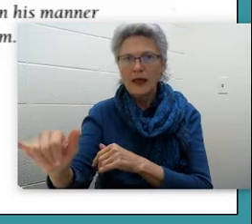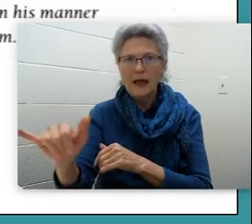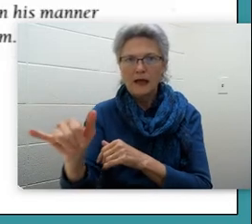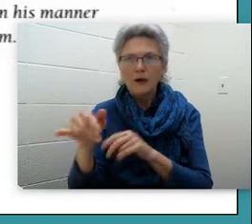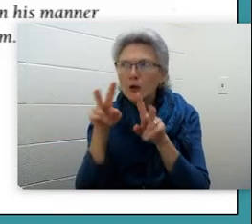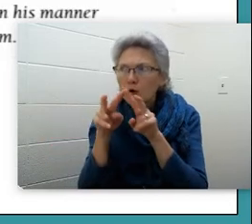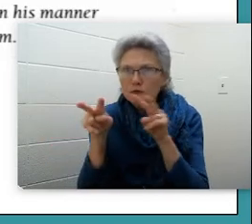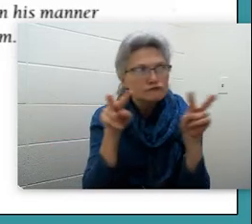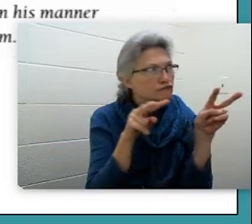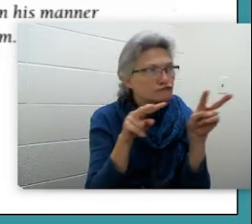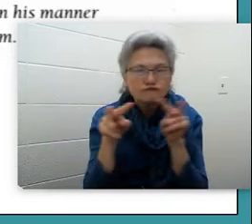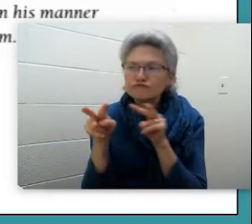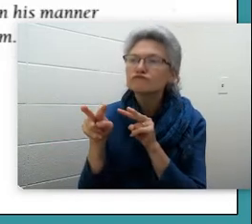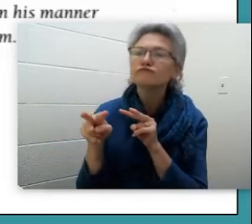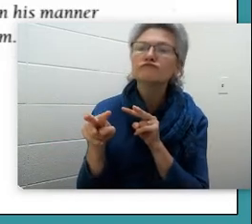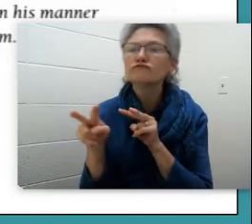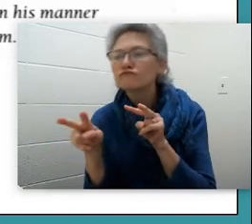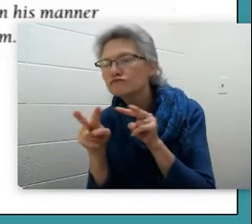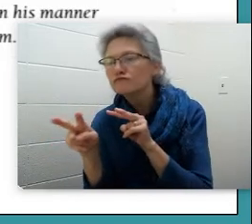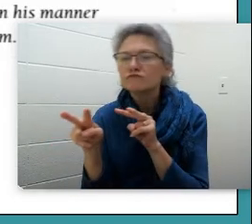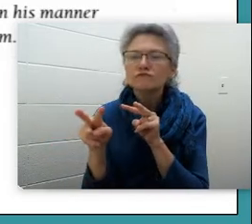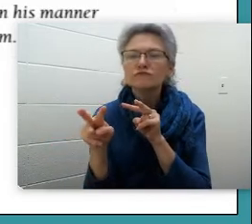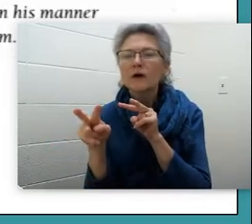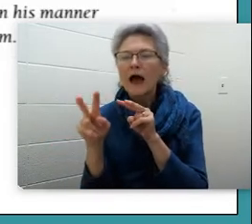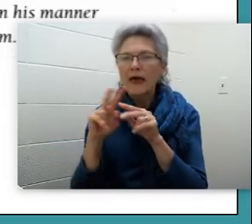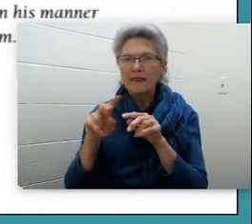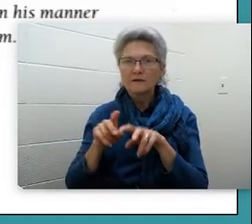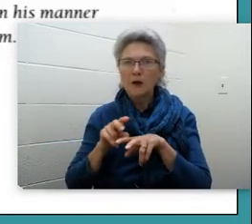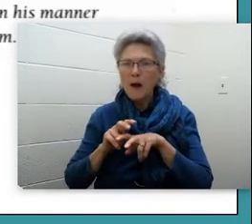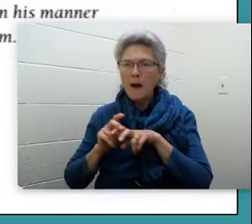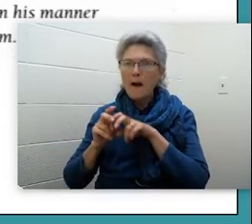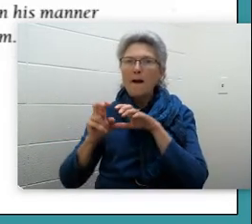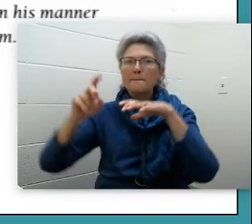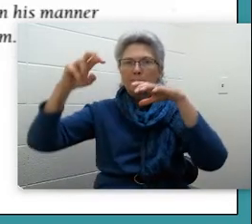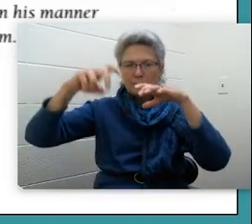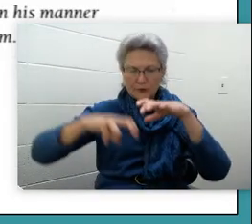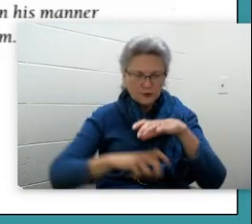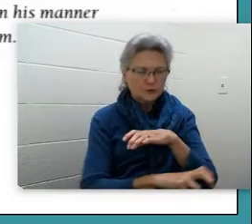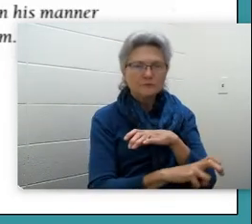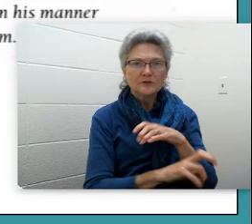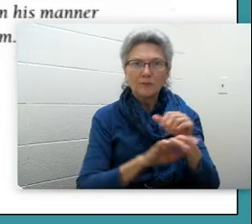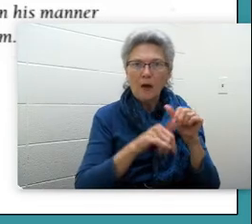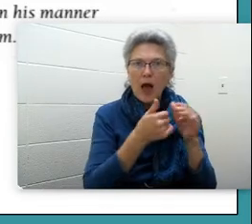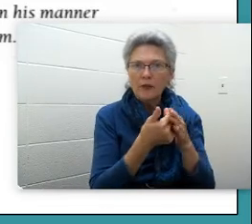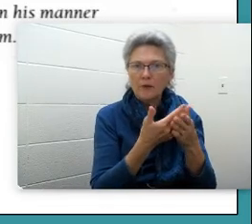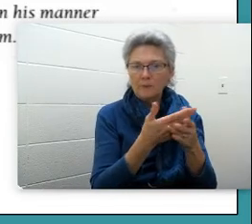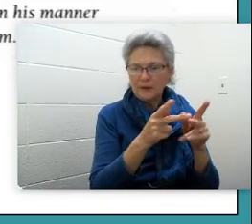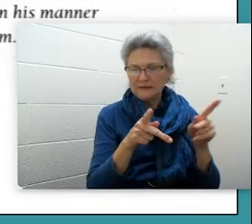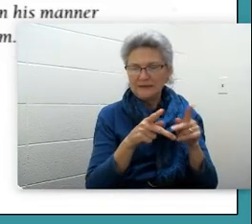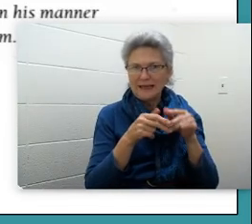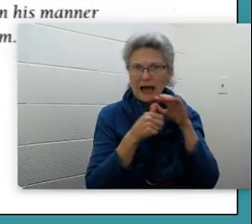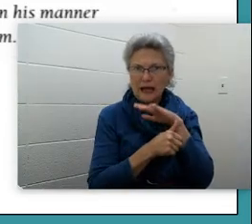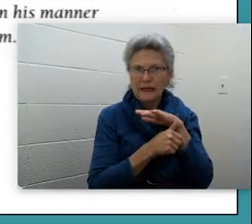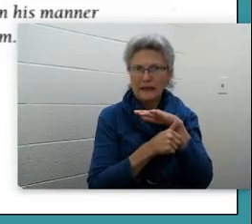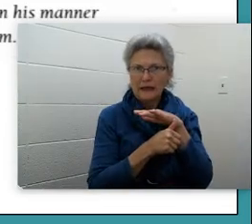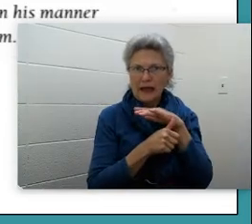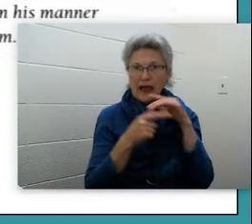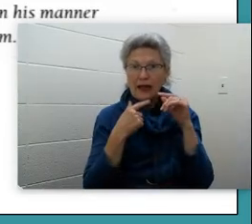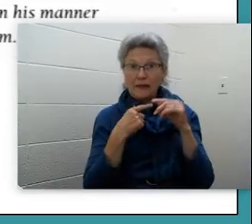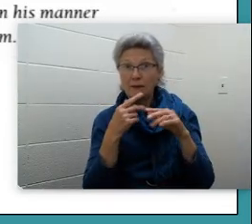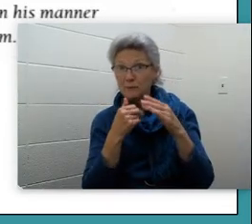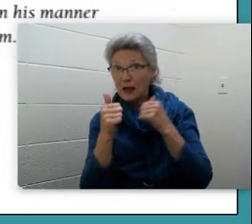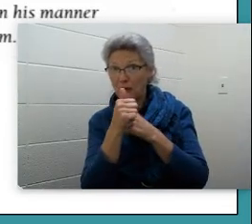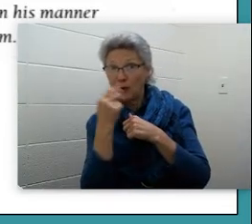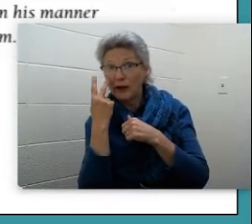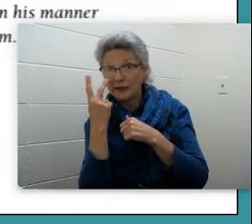survey his course a half moment from the other side of it, and then dart on to some other cover, and presently beyond my range, where